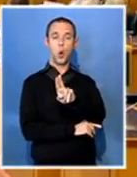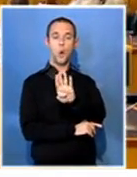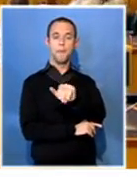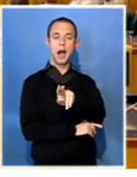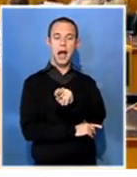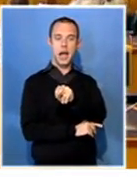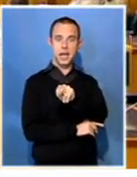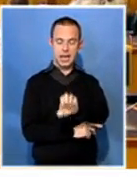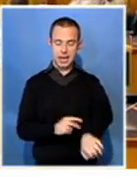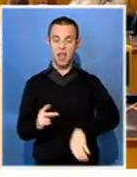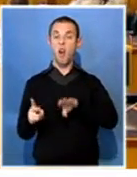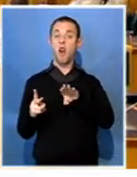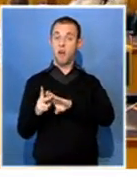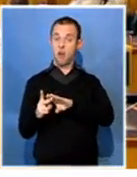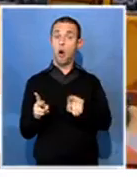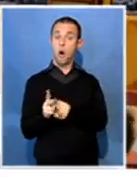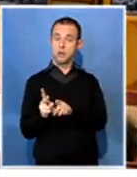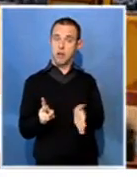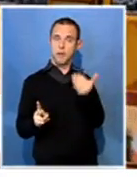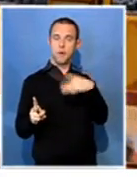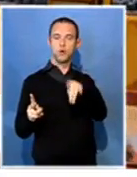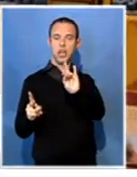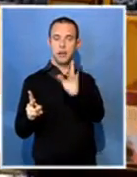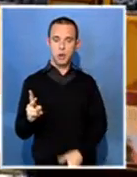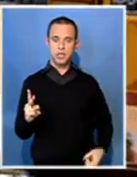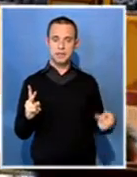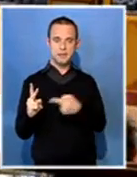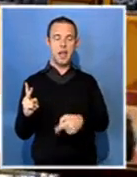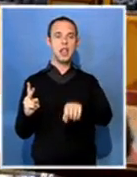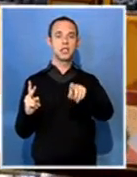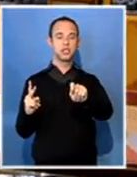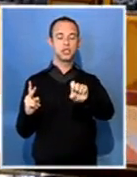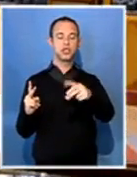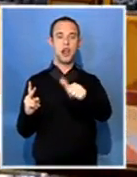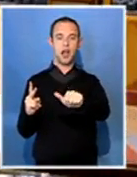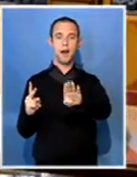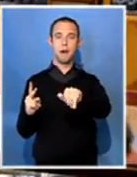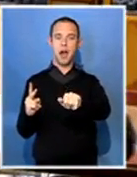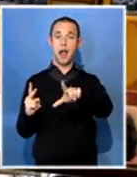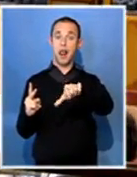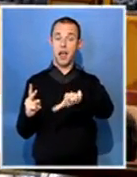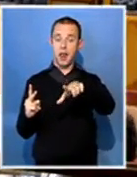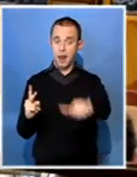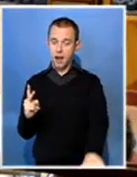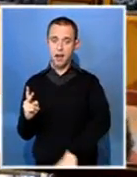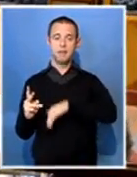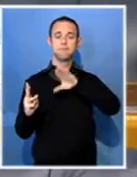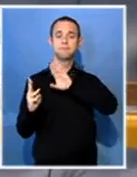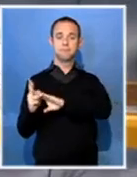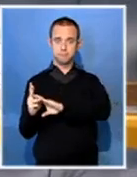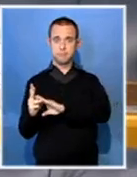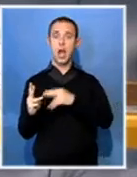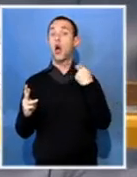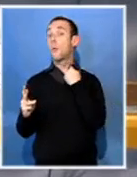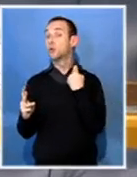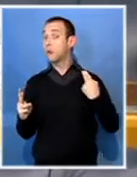A web of unlawful decisions. This is what transpired on day 3 of the inquiry.